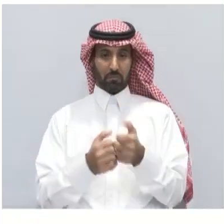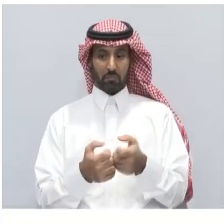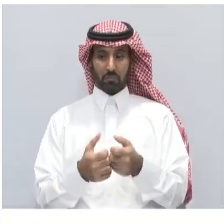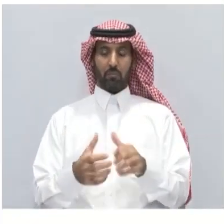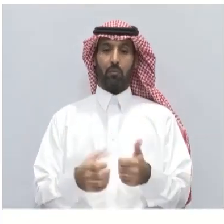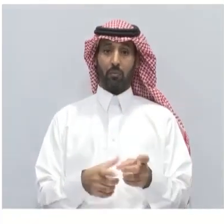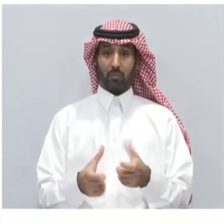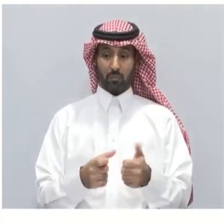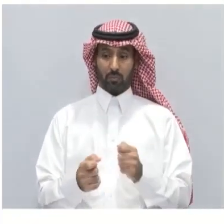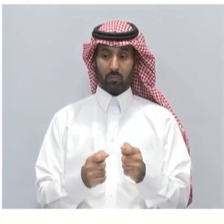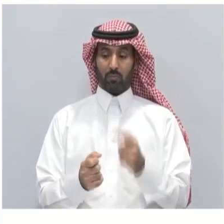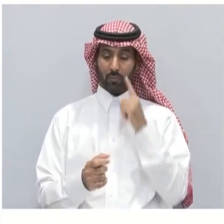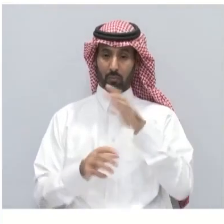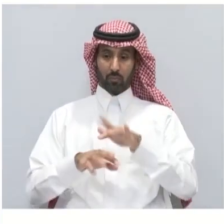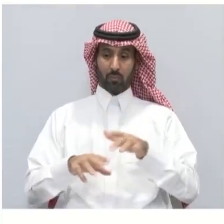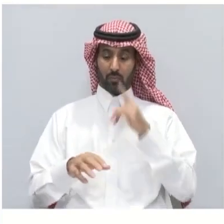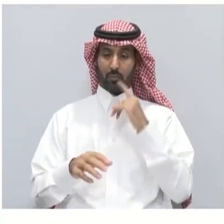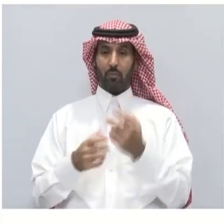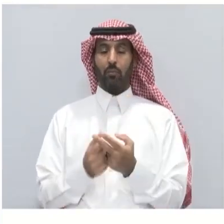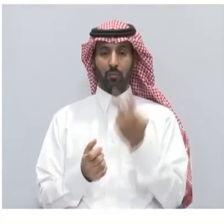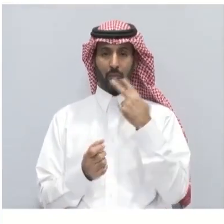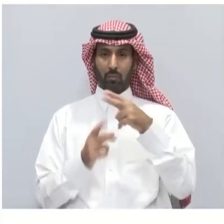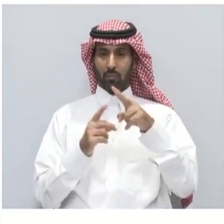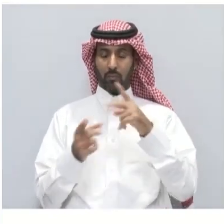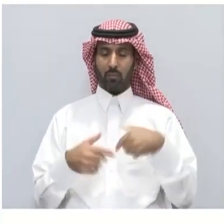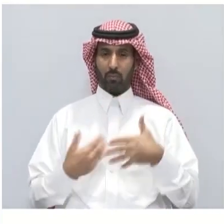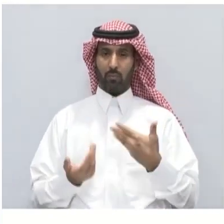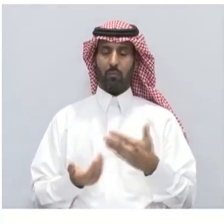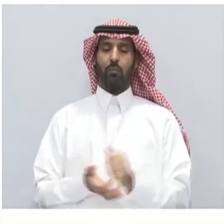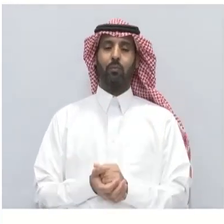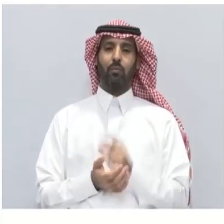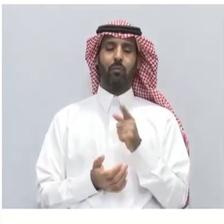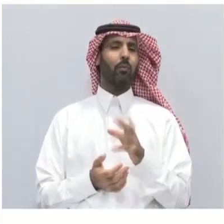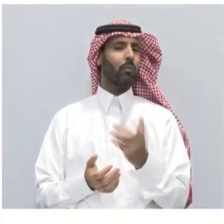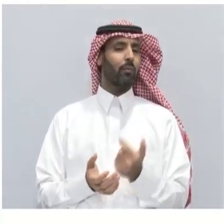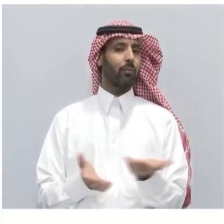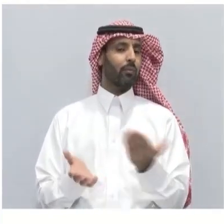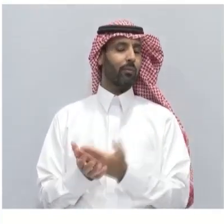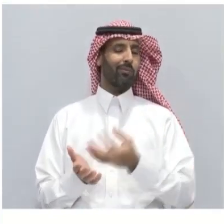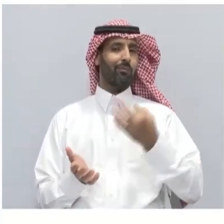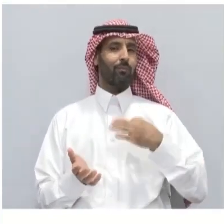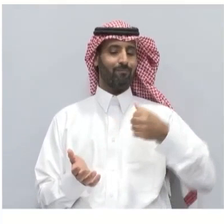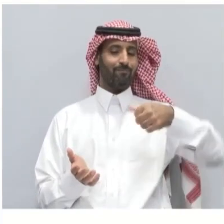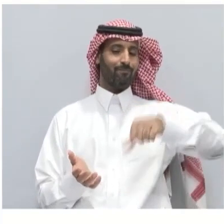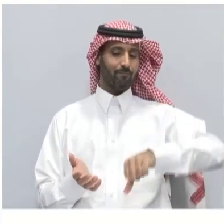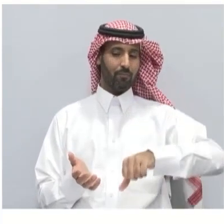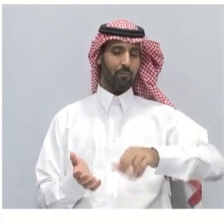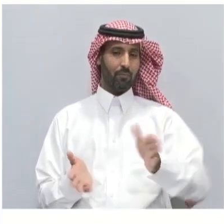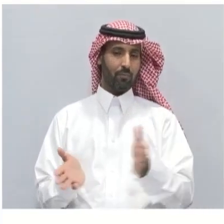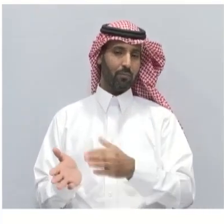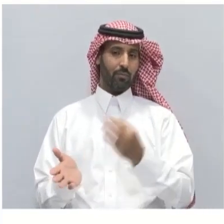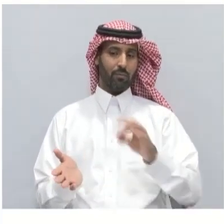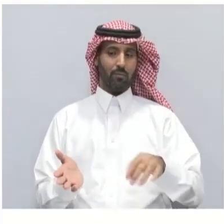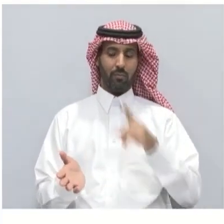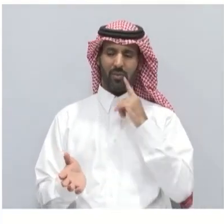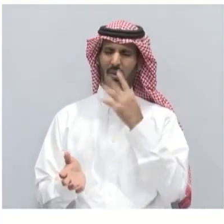Entertainment, once you are bored, you start the internet and entertain yourself. What about the disadvantages? The first one is